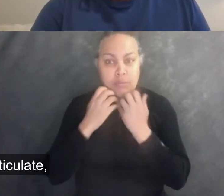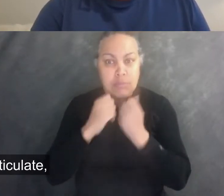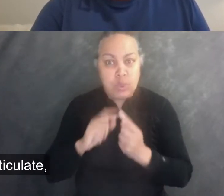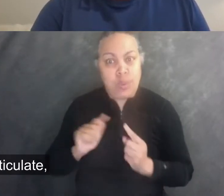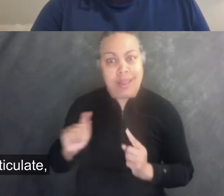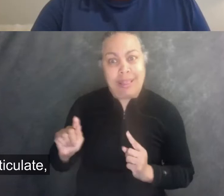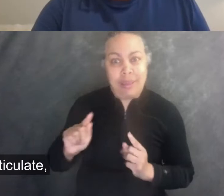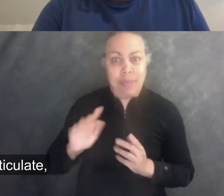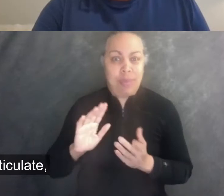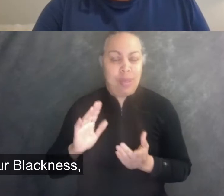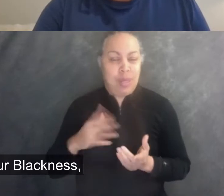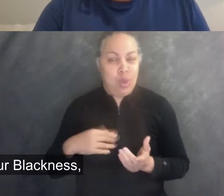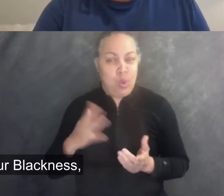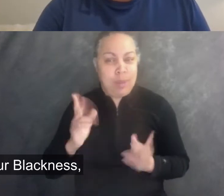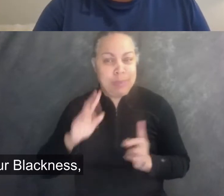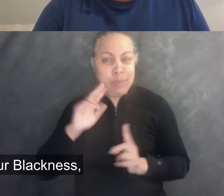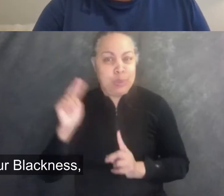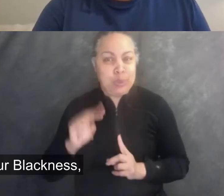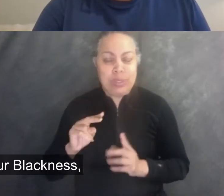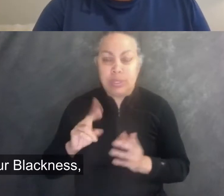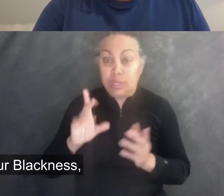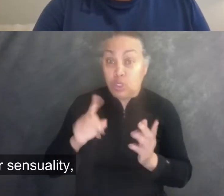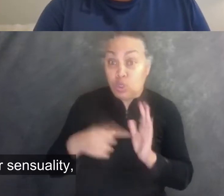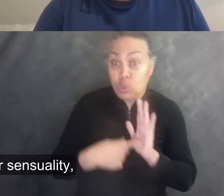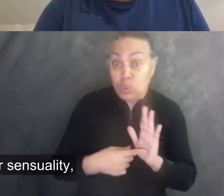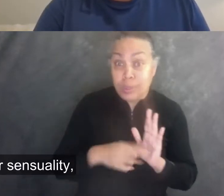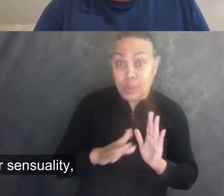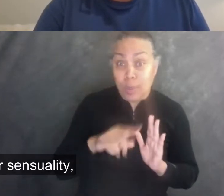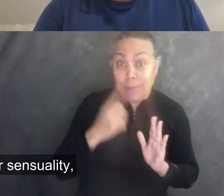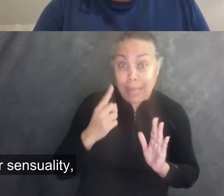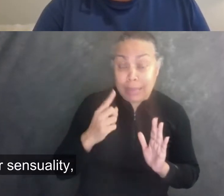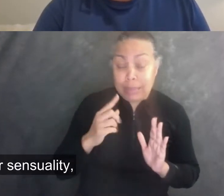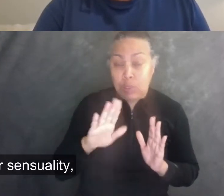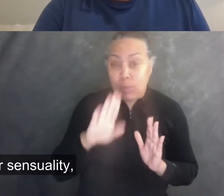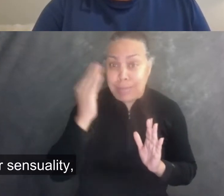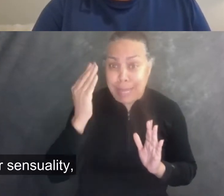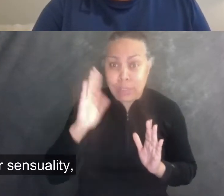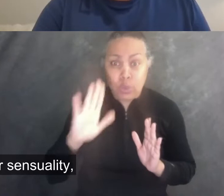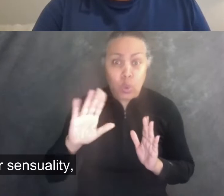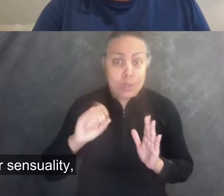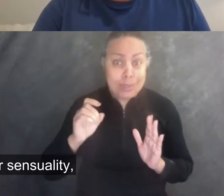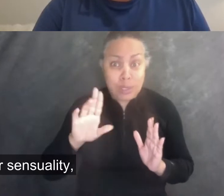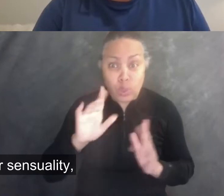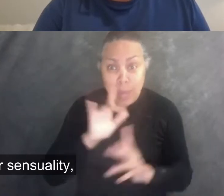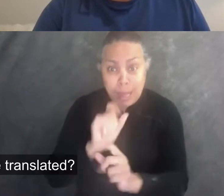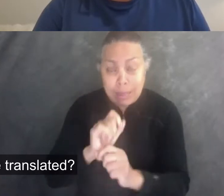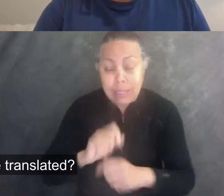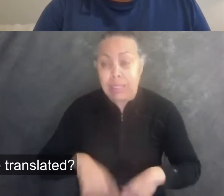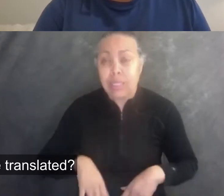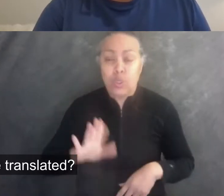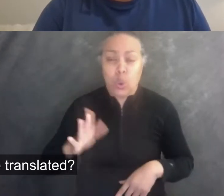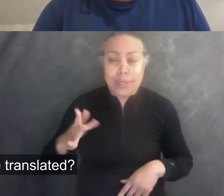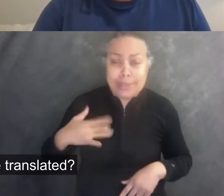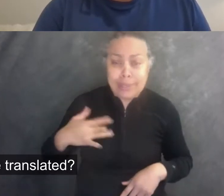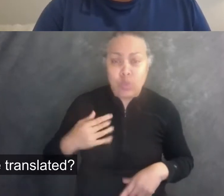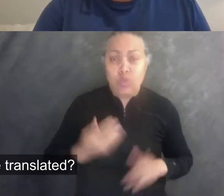you articulate your blackness, your sexuality, your sensuality in ways that